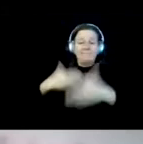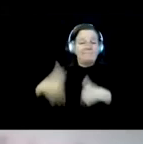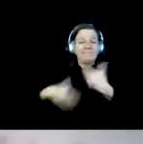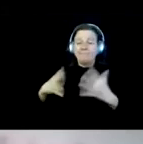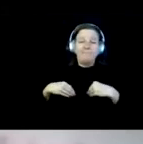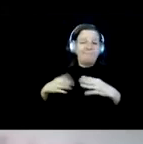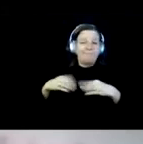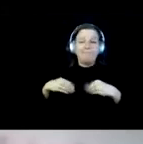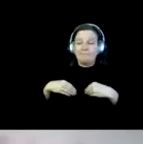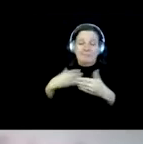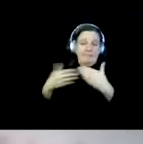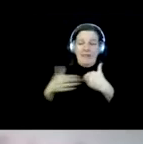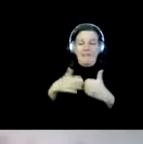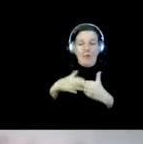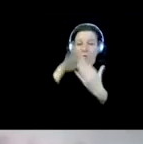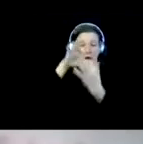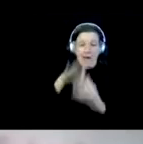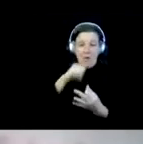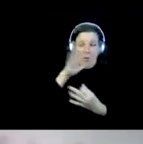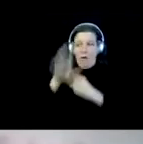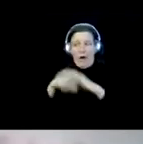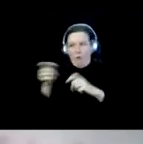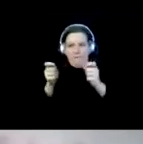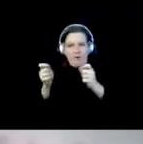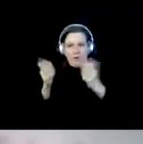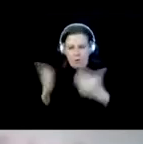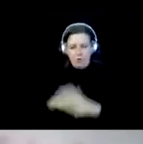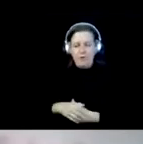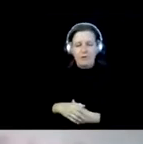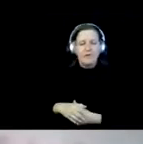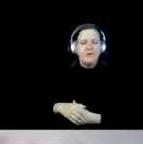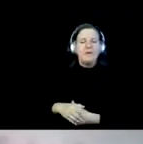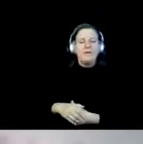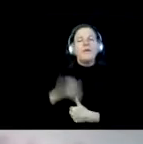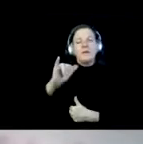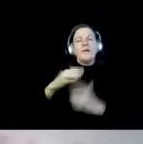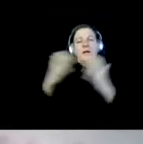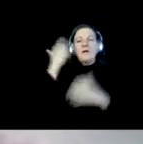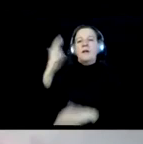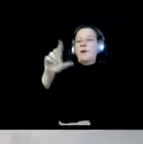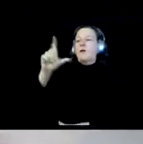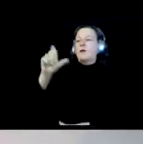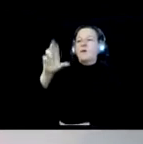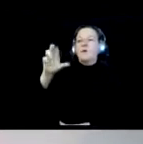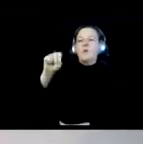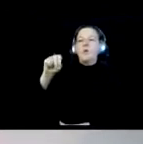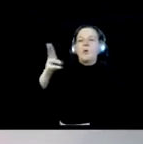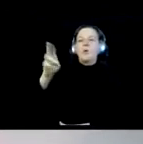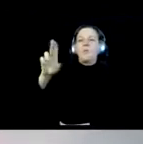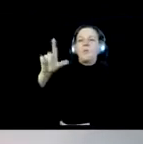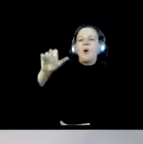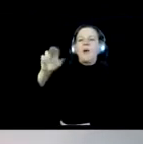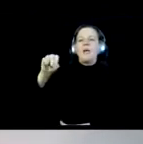or that are outside of our control, which is also a lot of the reason why Lauren Berlant's Cruel Optimism book has